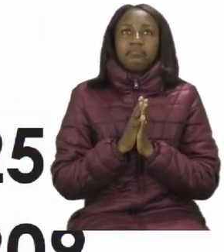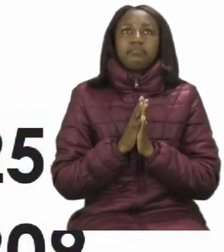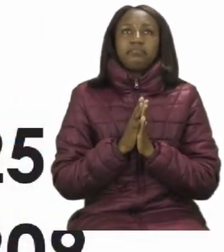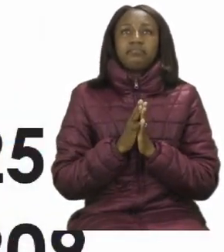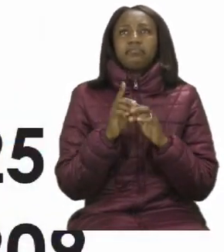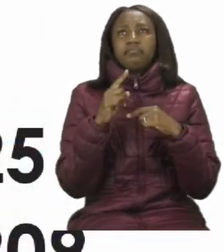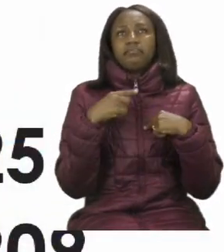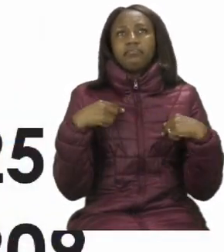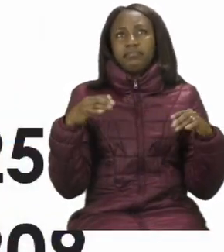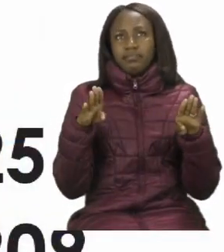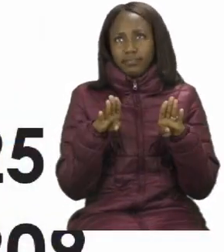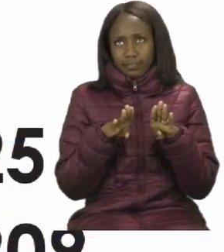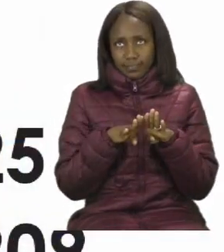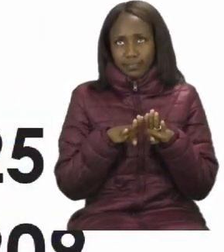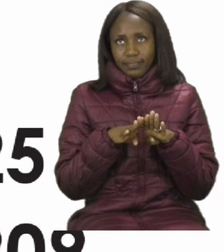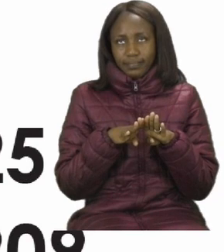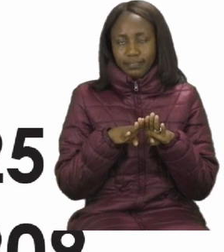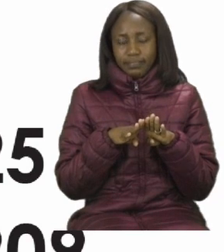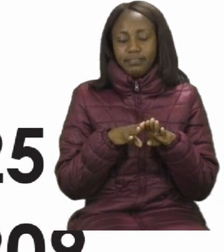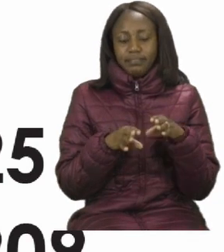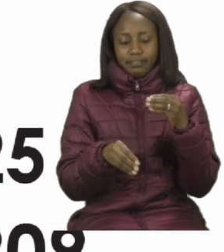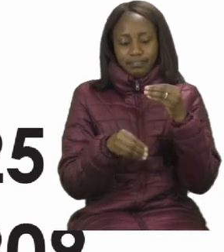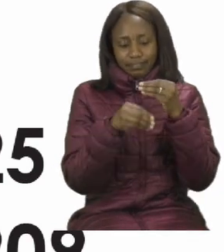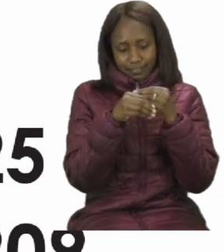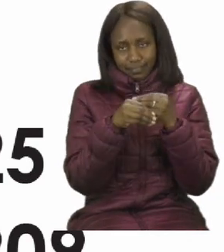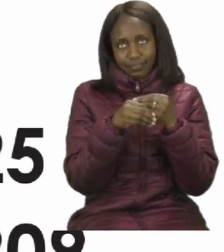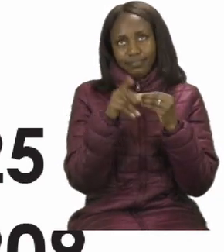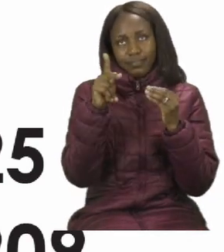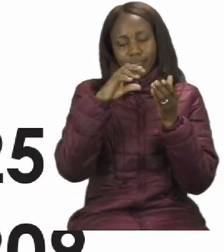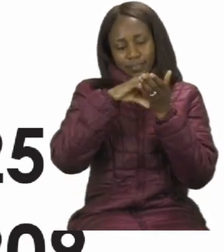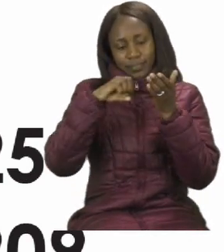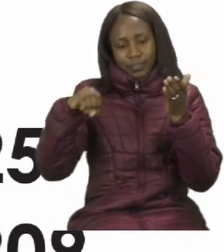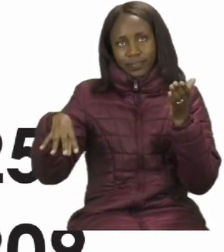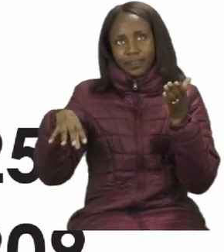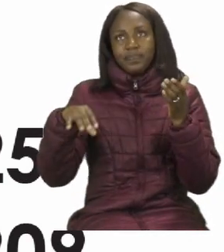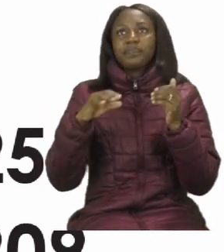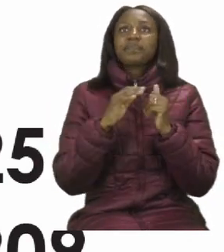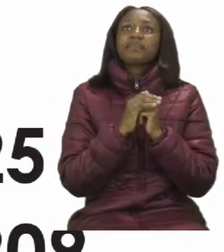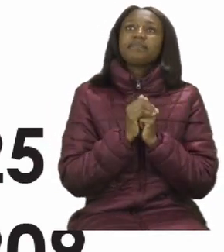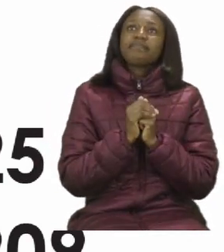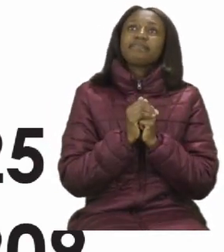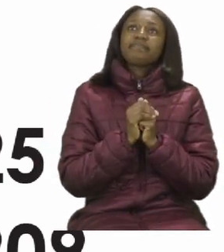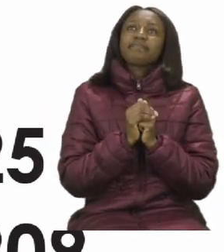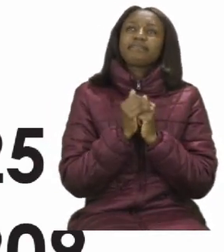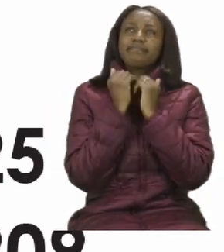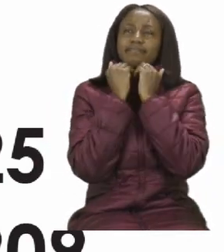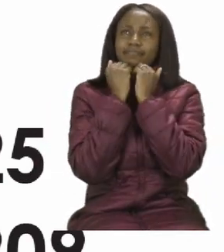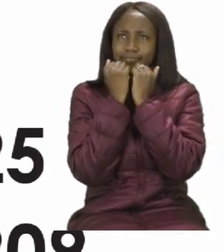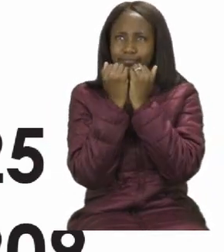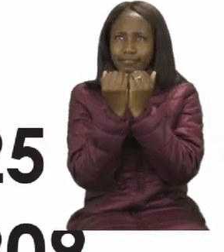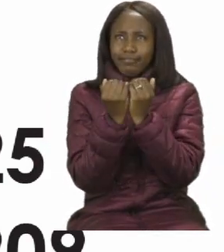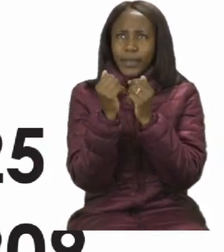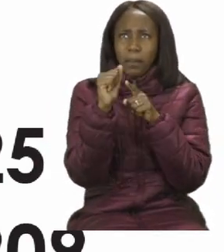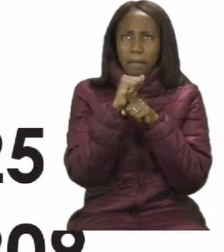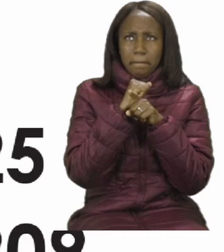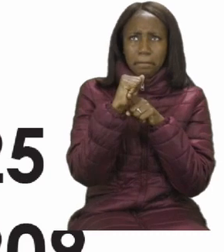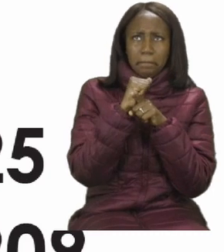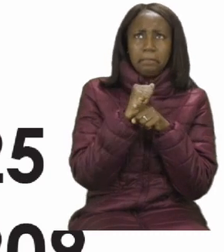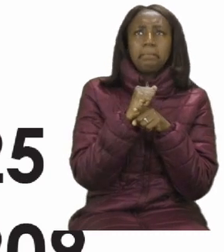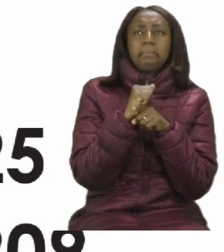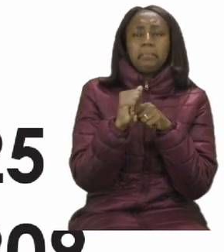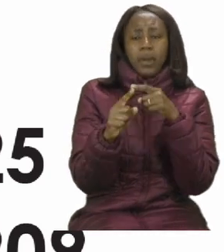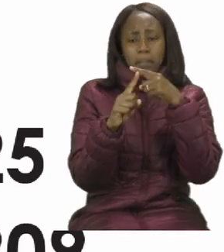we are going to be doing addition and subtraction. Now, it's very important for us to practice this because